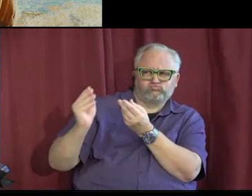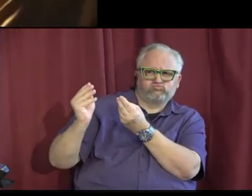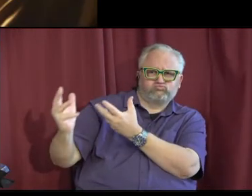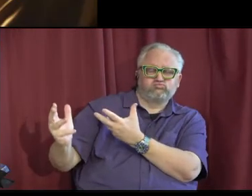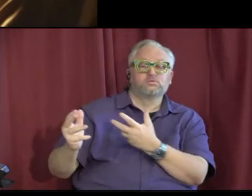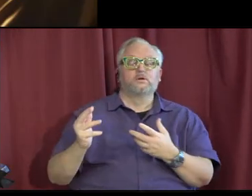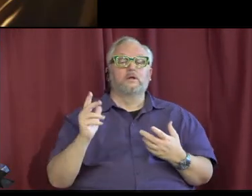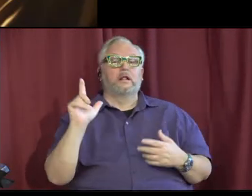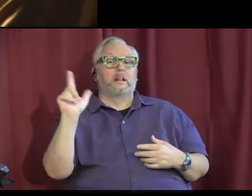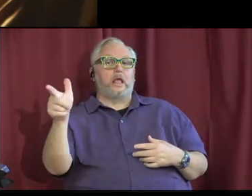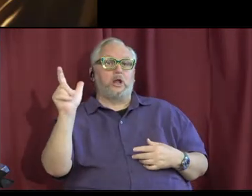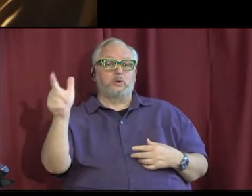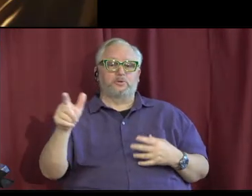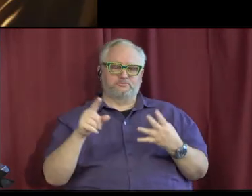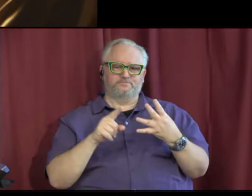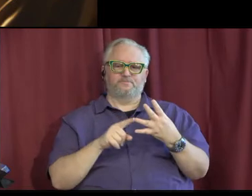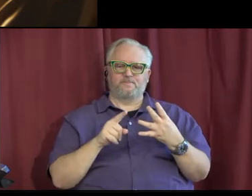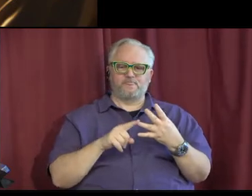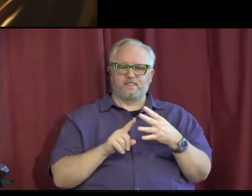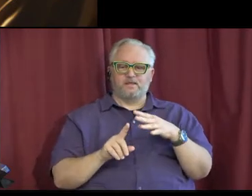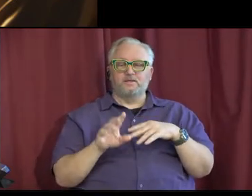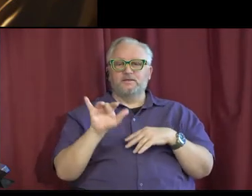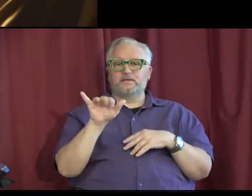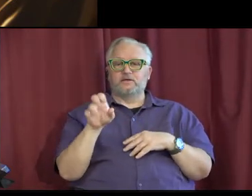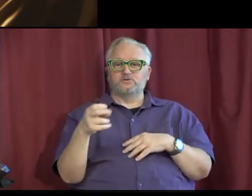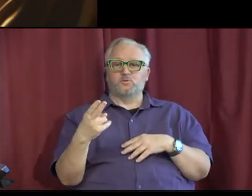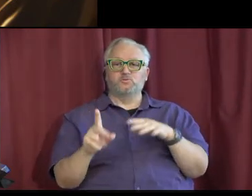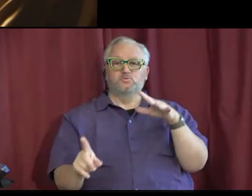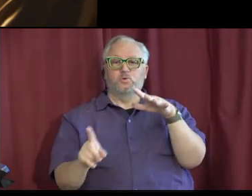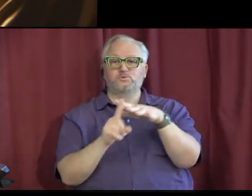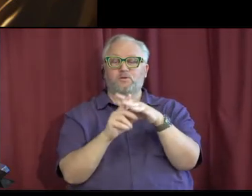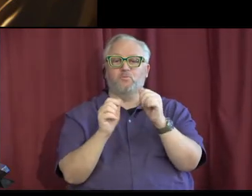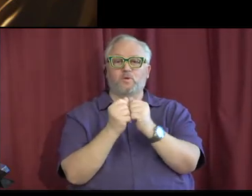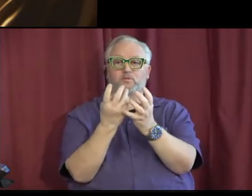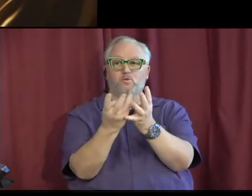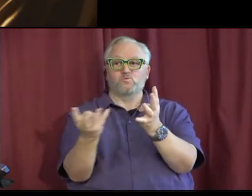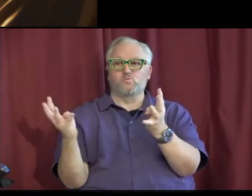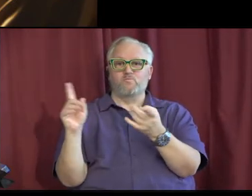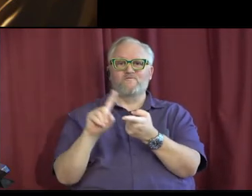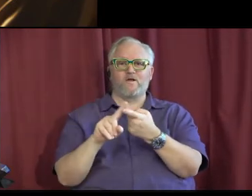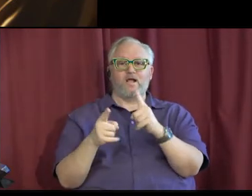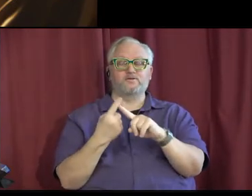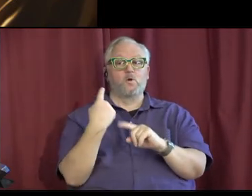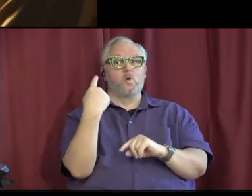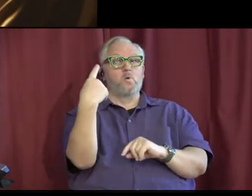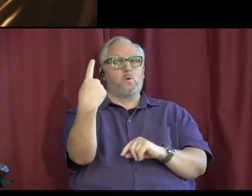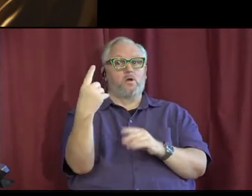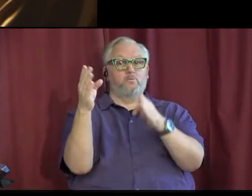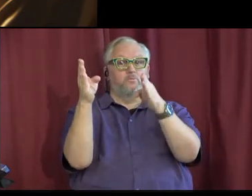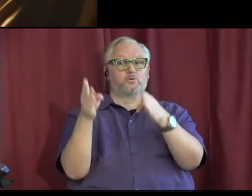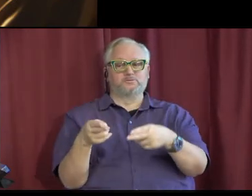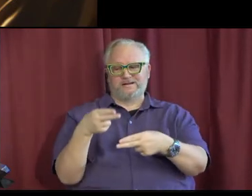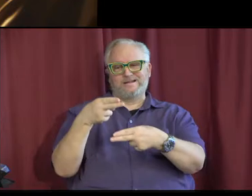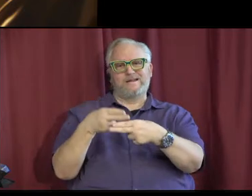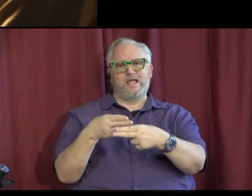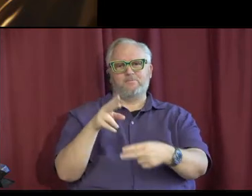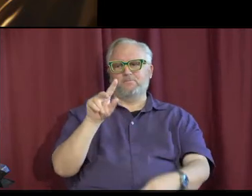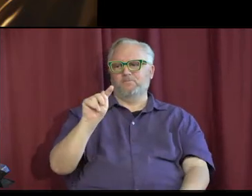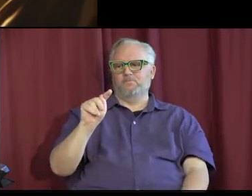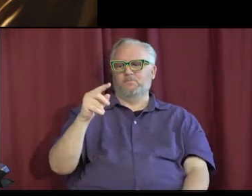Later on, Yeshua shows up to a group of his friends, but one of them, named Thomas, doesn't believe it's